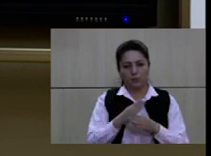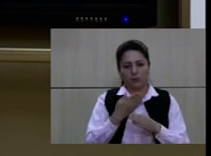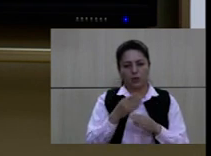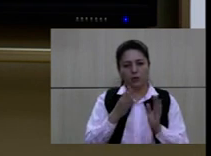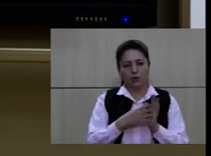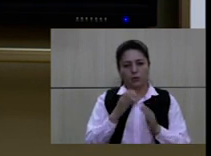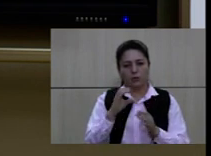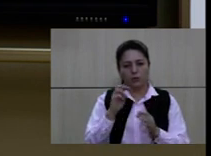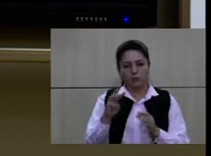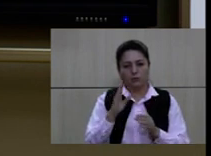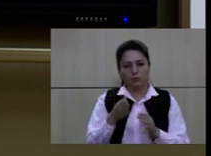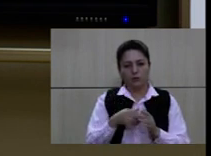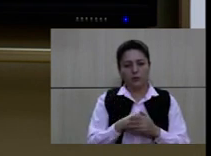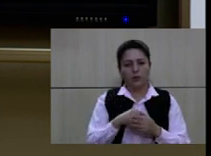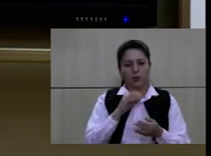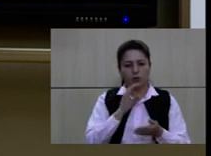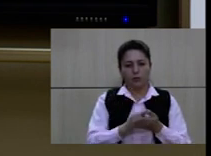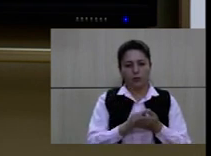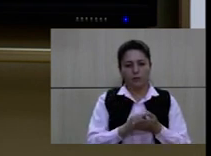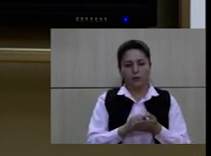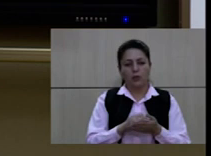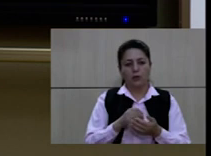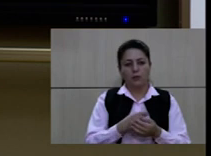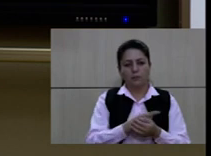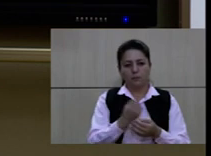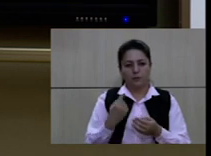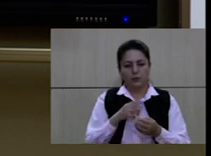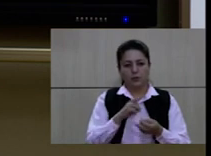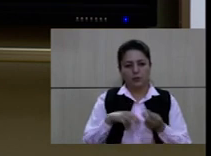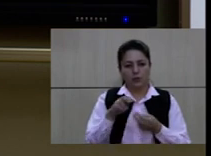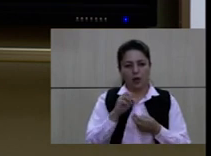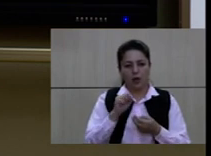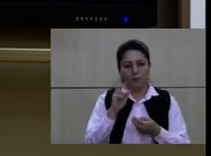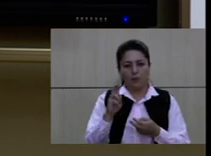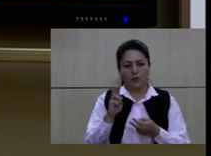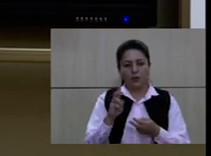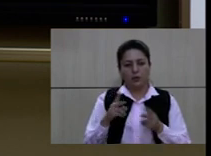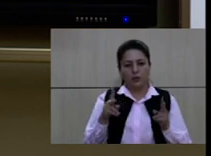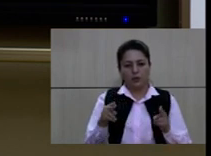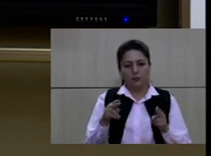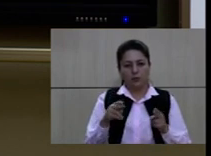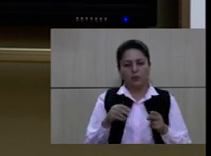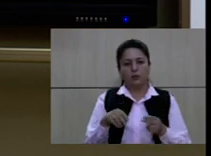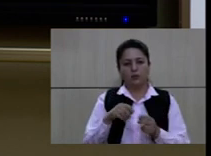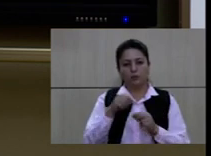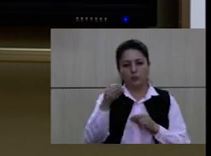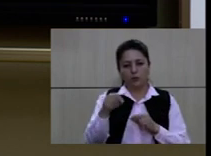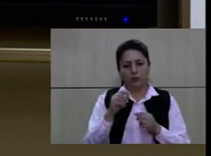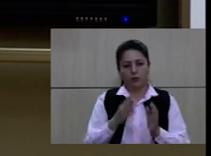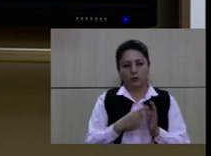9 santimetr chiqadi. Javob biz izlagan AB kesmaning uzunligi 9 santimetr ekan.